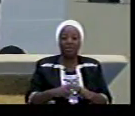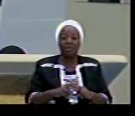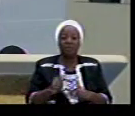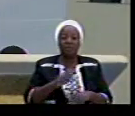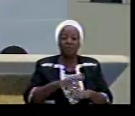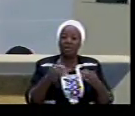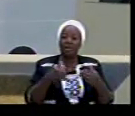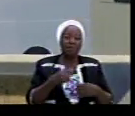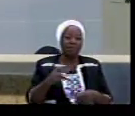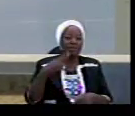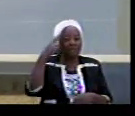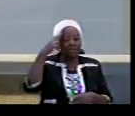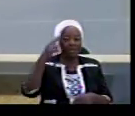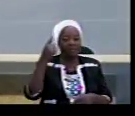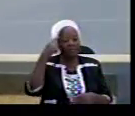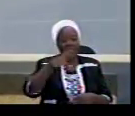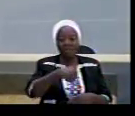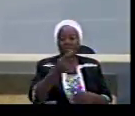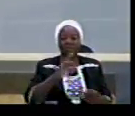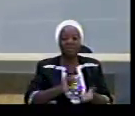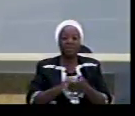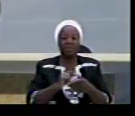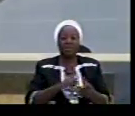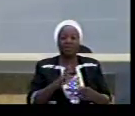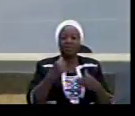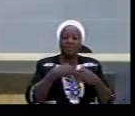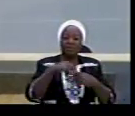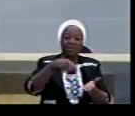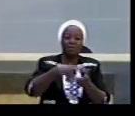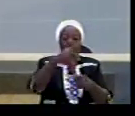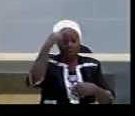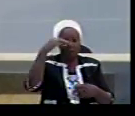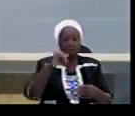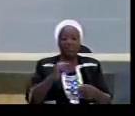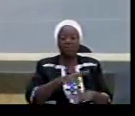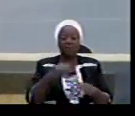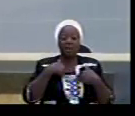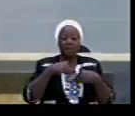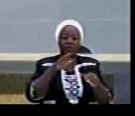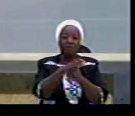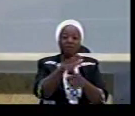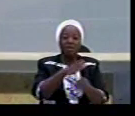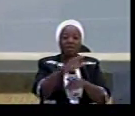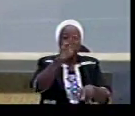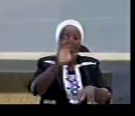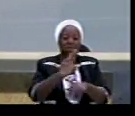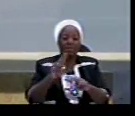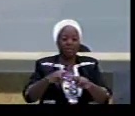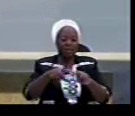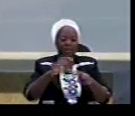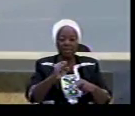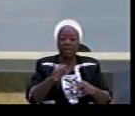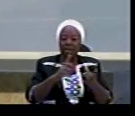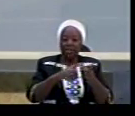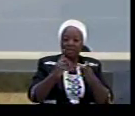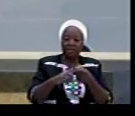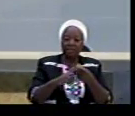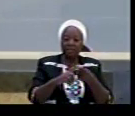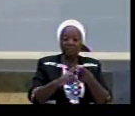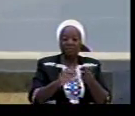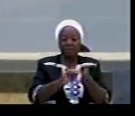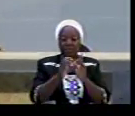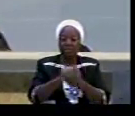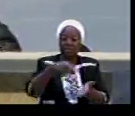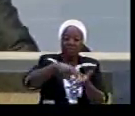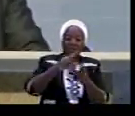to stand up tonight because you have enough chairs. All those who are hanging under the trees, come and get